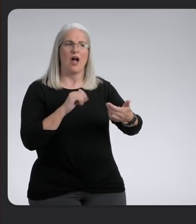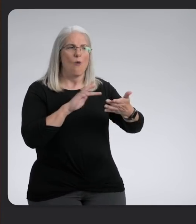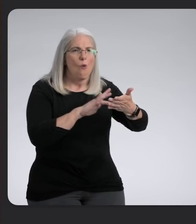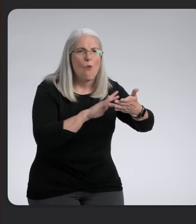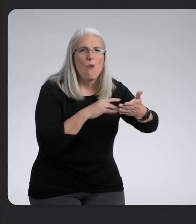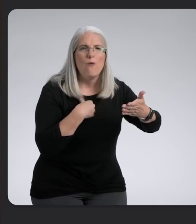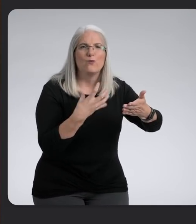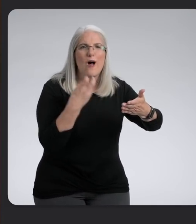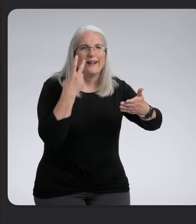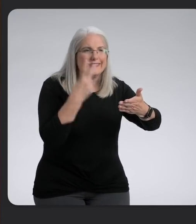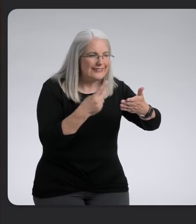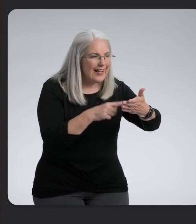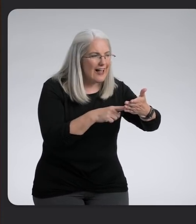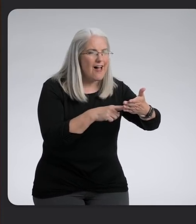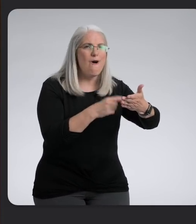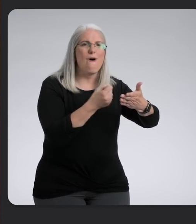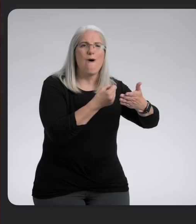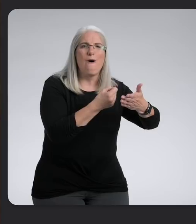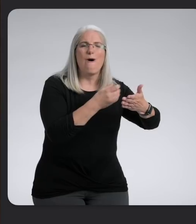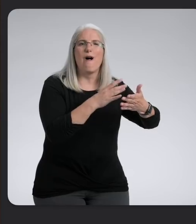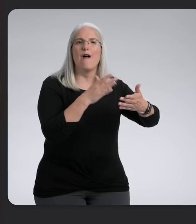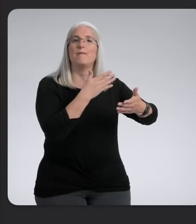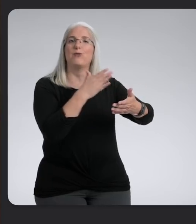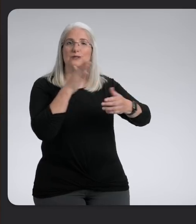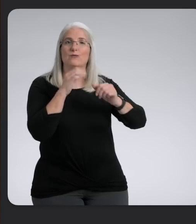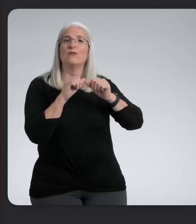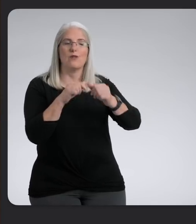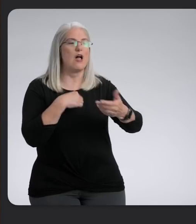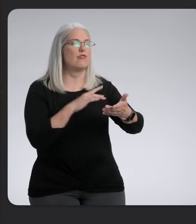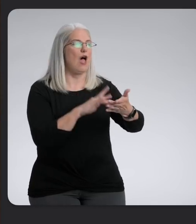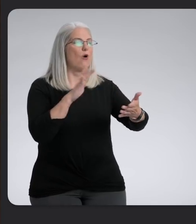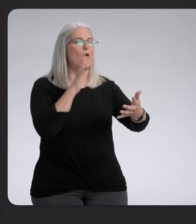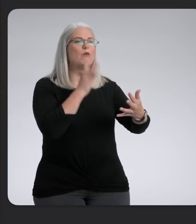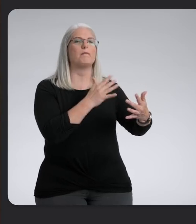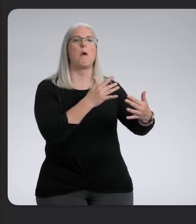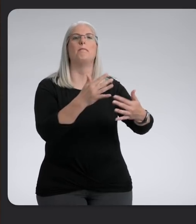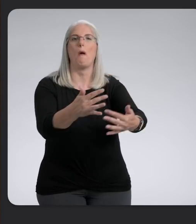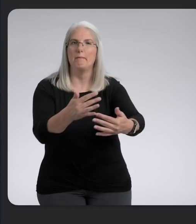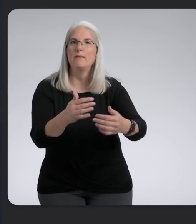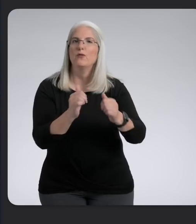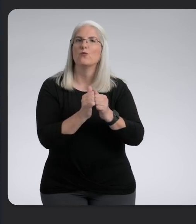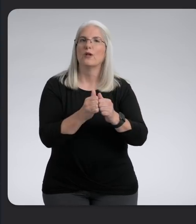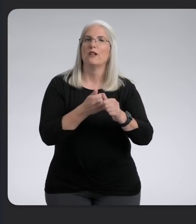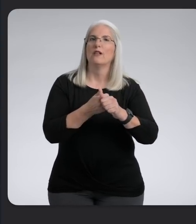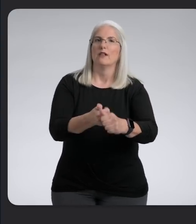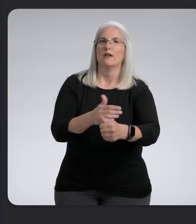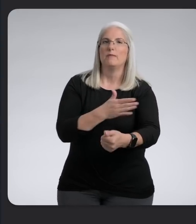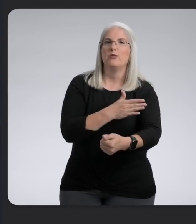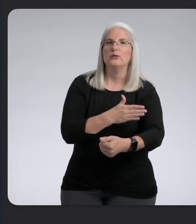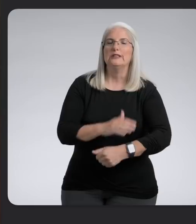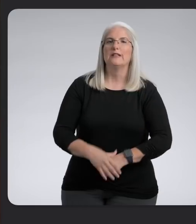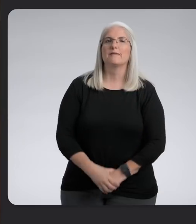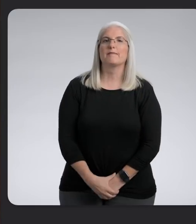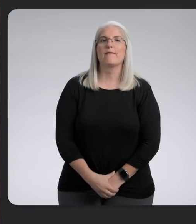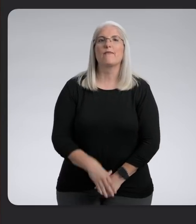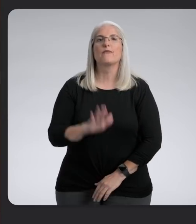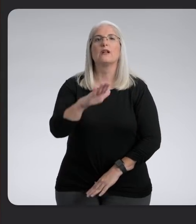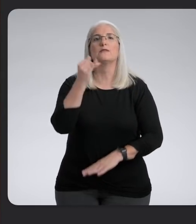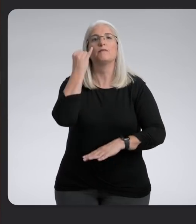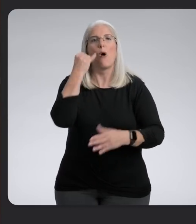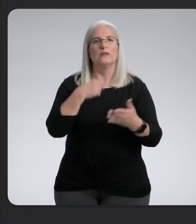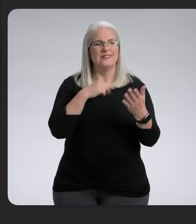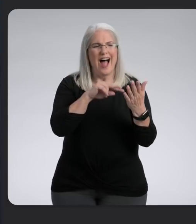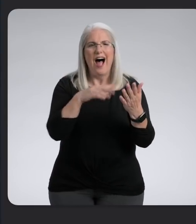music continues to play. When I let go, the pacing adjusts to get back on beat. And to see a photo again, all it takes